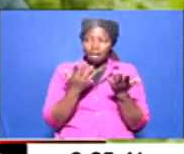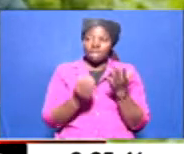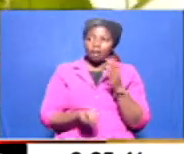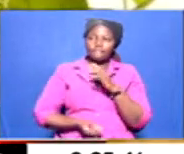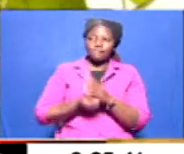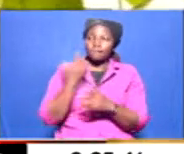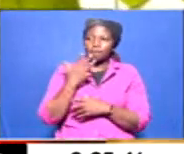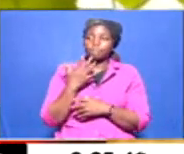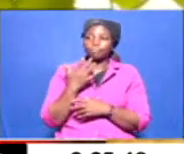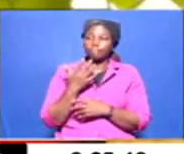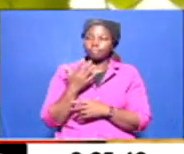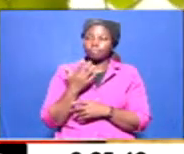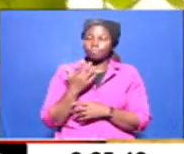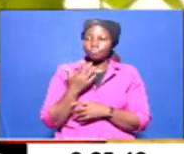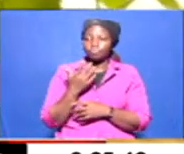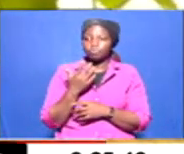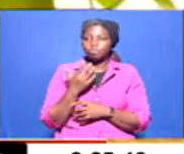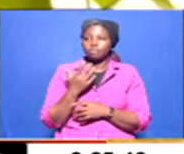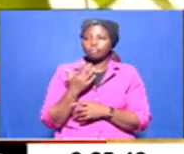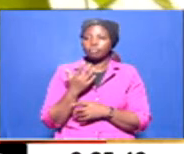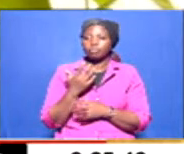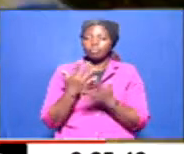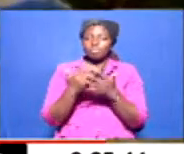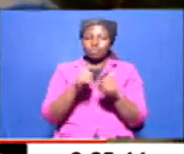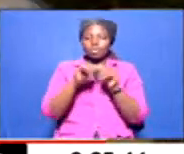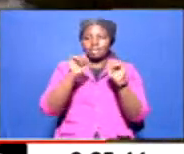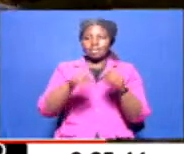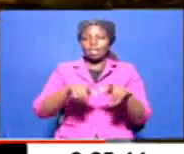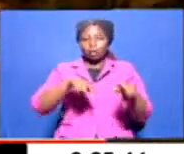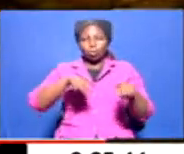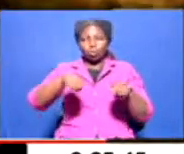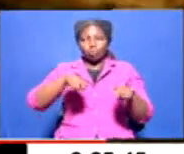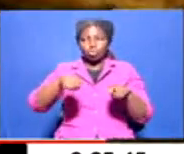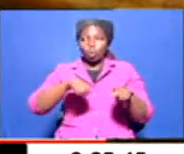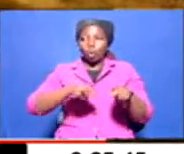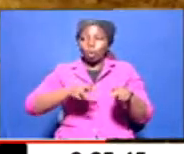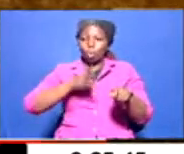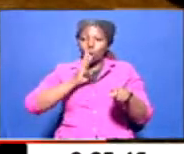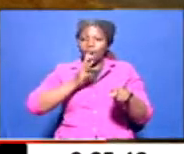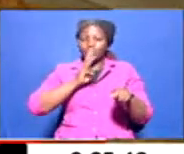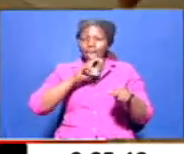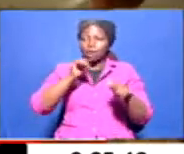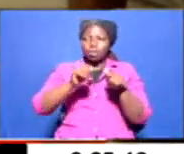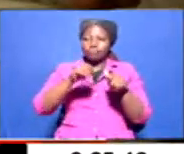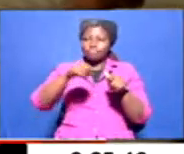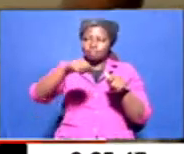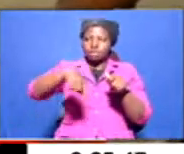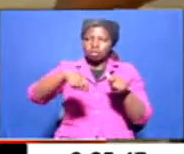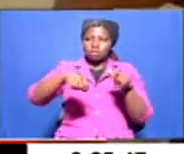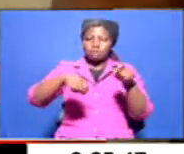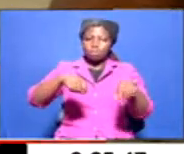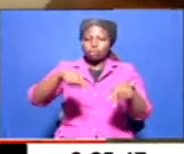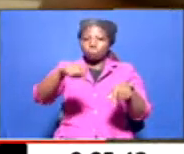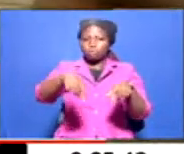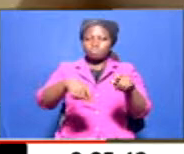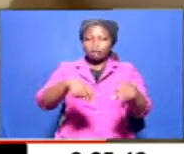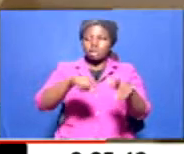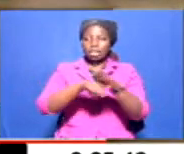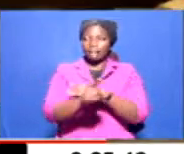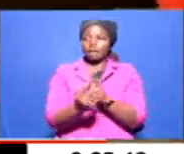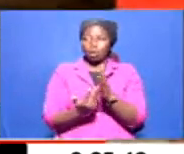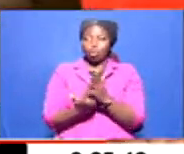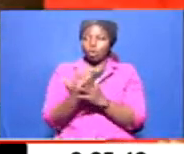farm shield, which is able to control the amount of water which is going into the plants. It has got